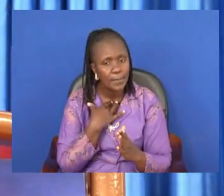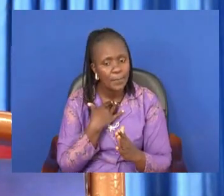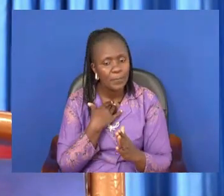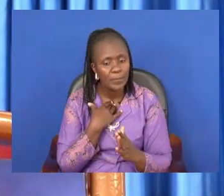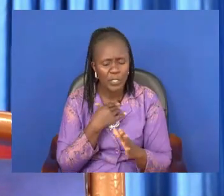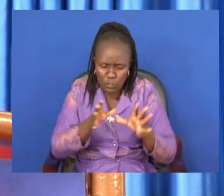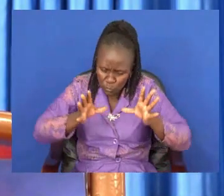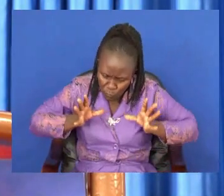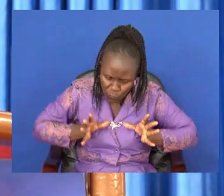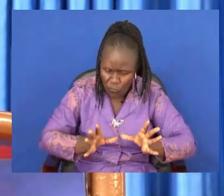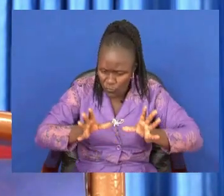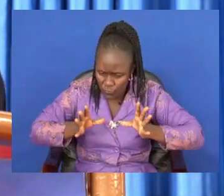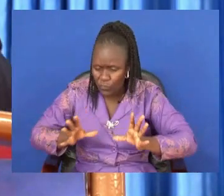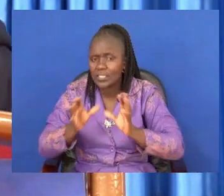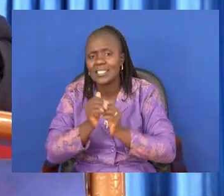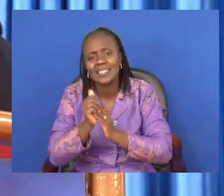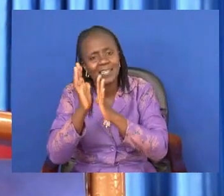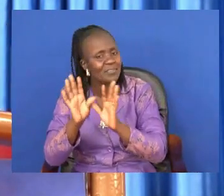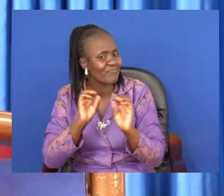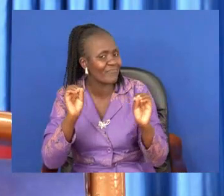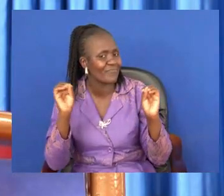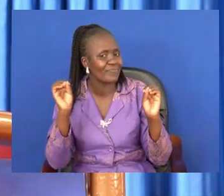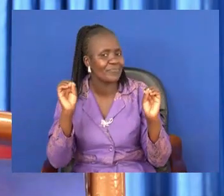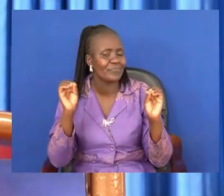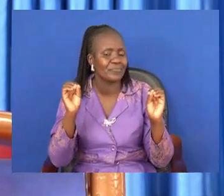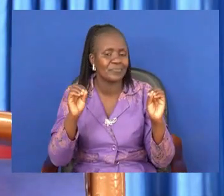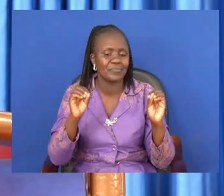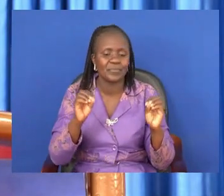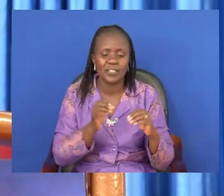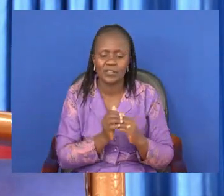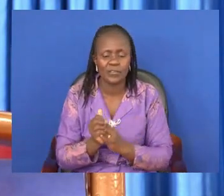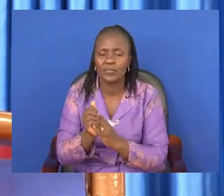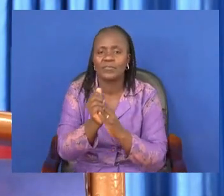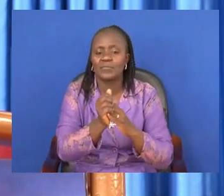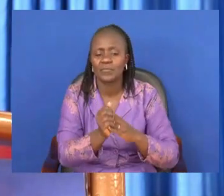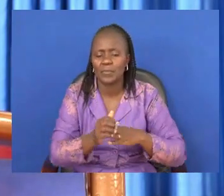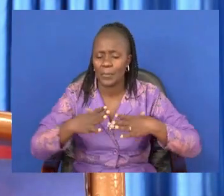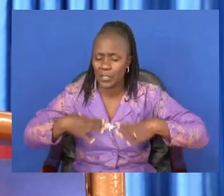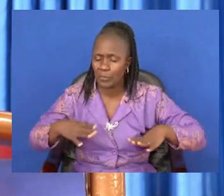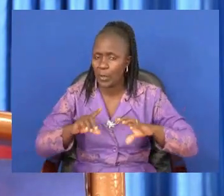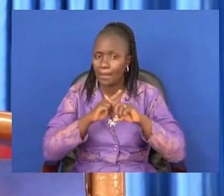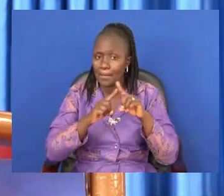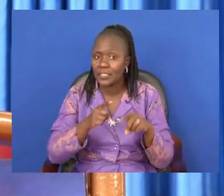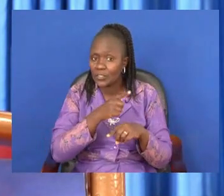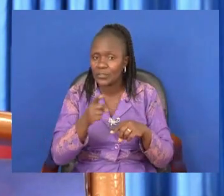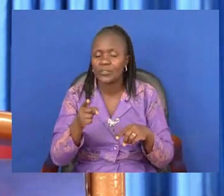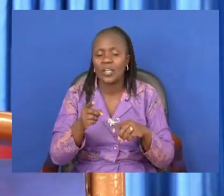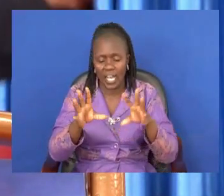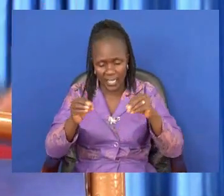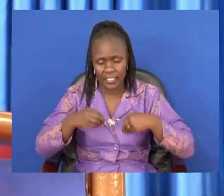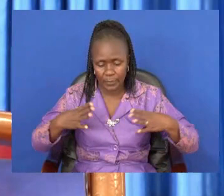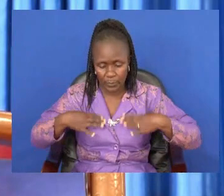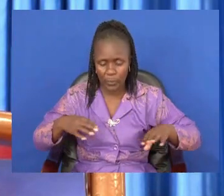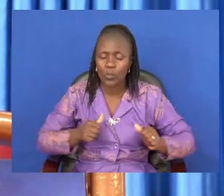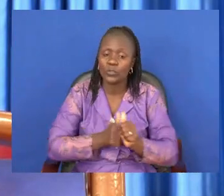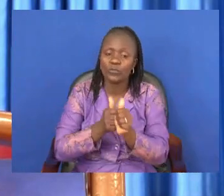they want to force their leadership. Leaders don't follow people. You don't follow people, but you allow people to